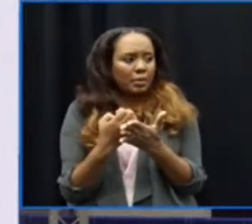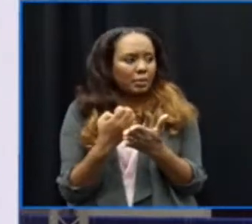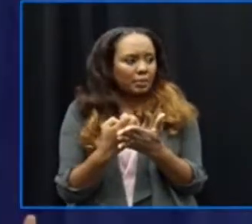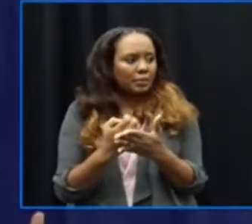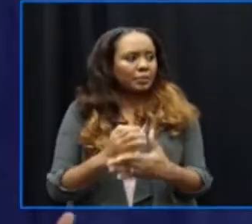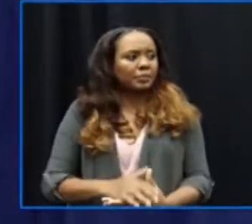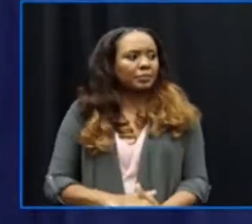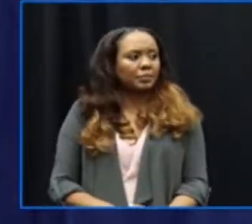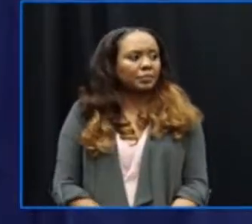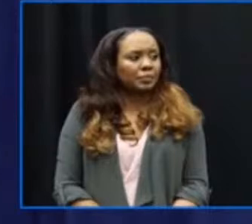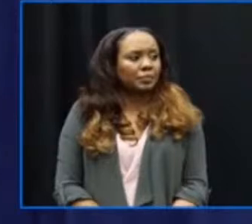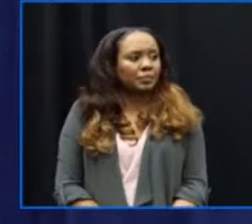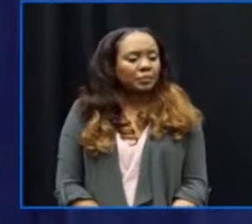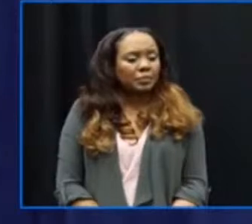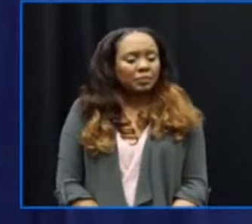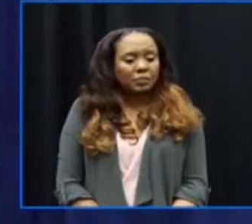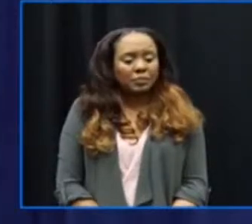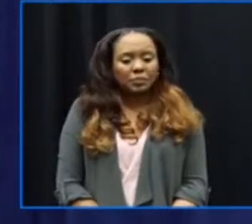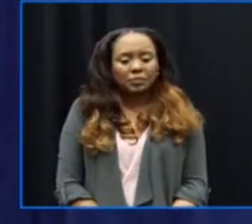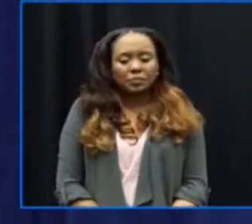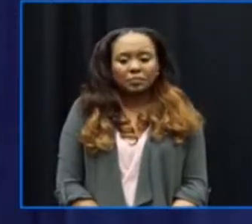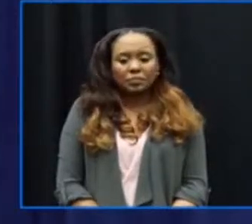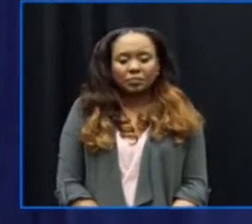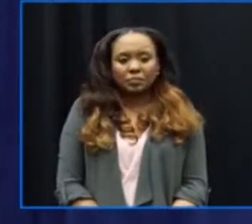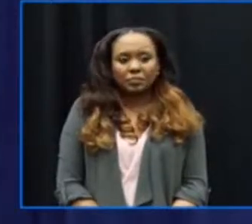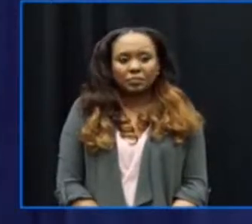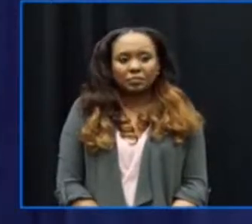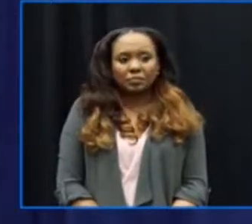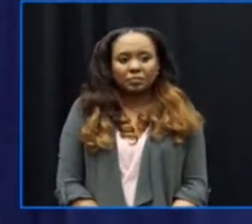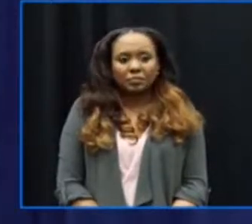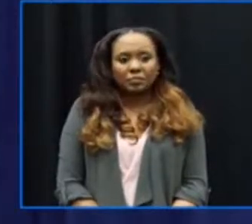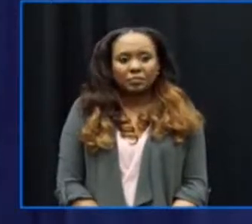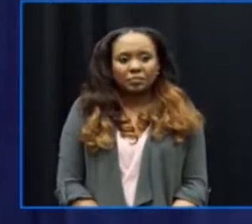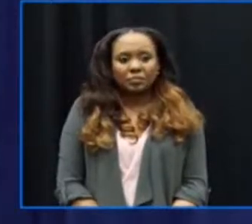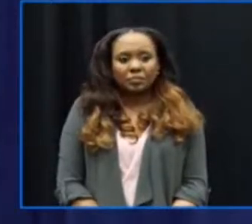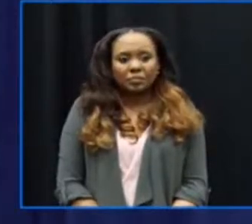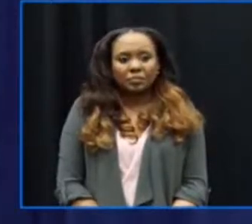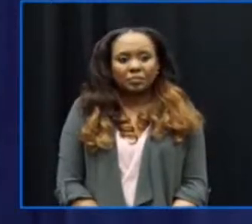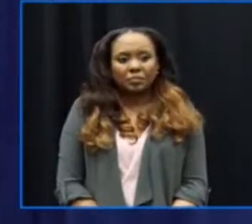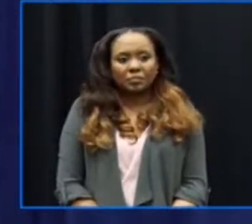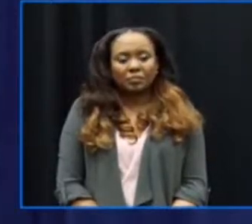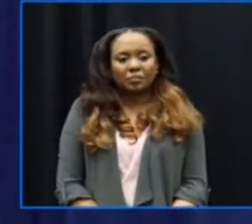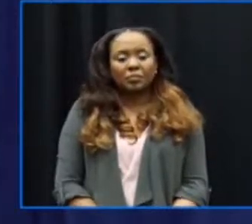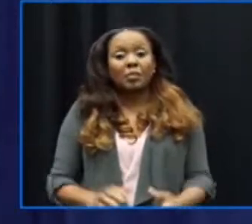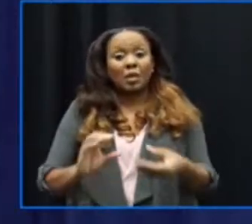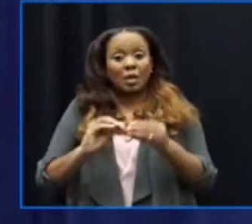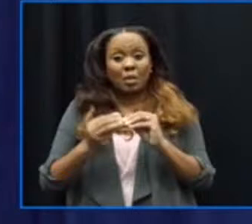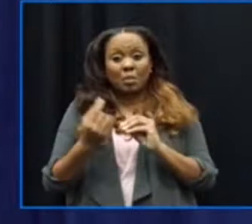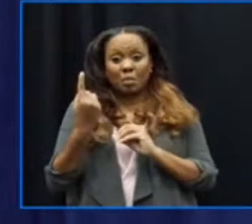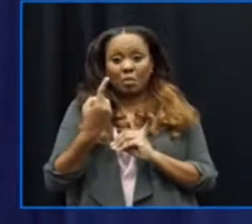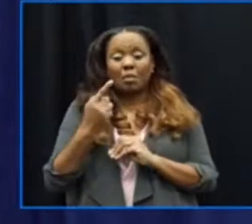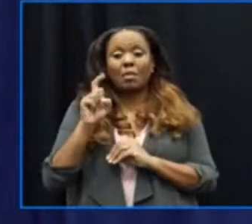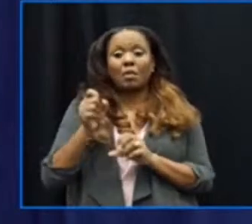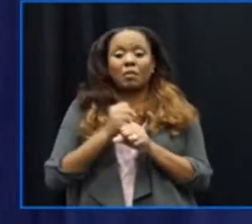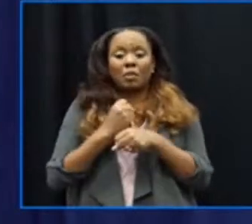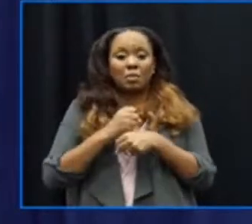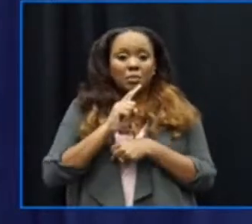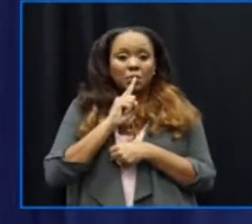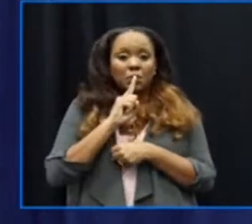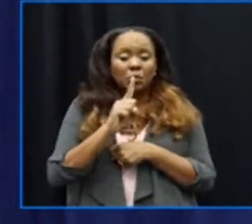their interest and to redeem their bonds when they become due. And so the number 1 factor is to ensure that